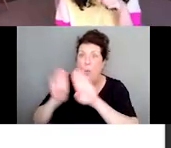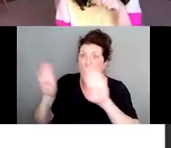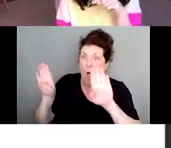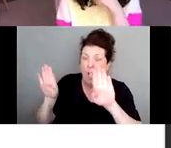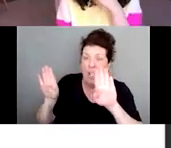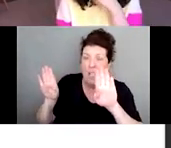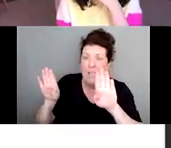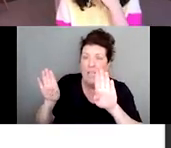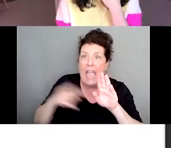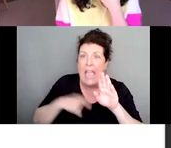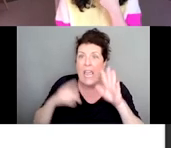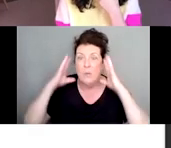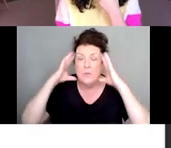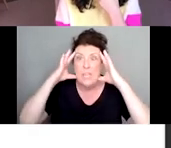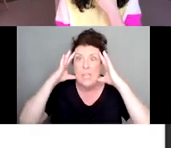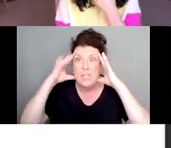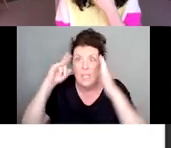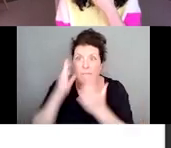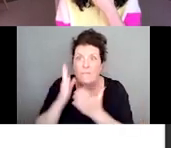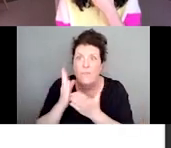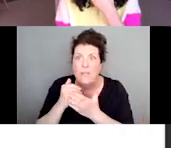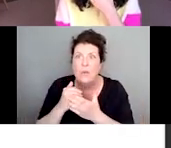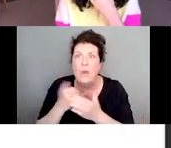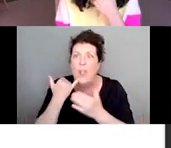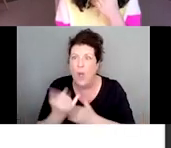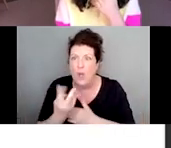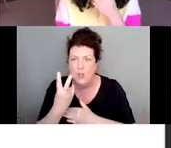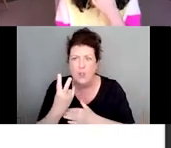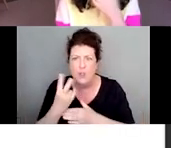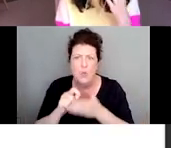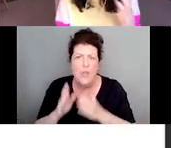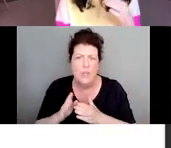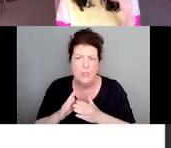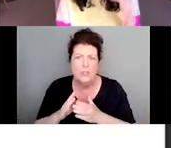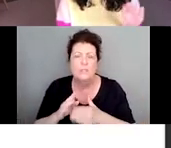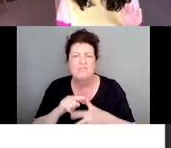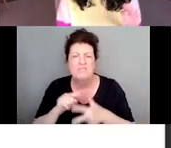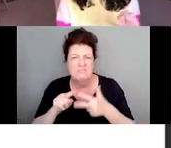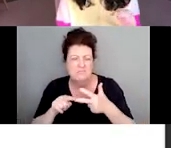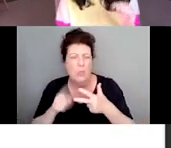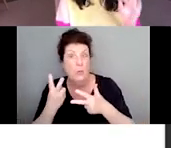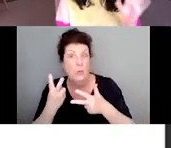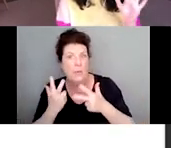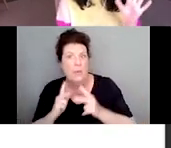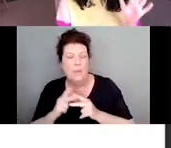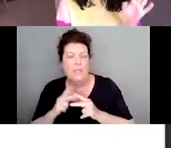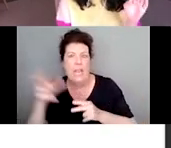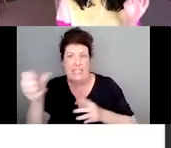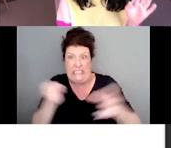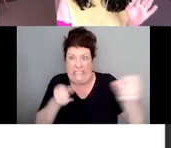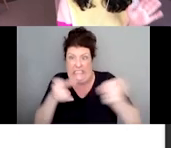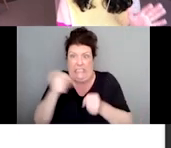I called Laura Donnie and Mackenzie door and our writer's assistant, Clayla Perry, and I put them in a room and I was like, give me some ideas.